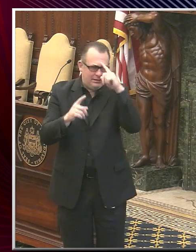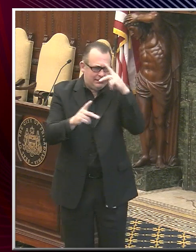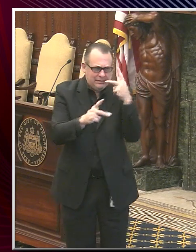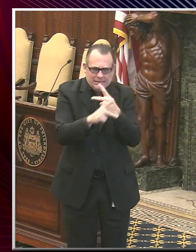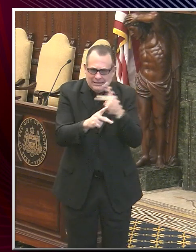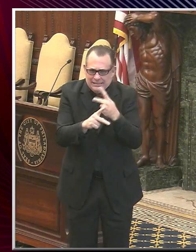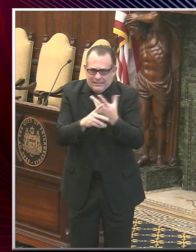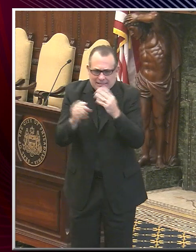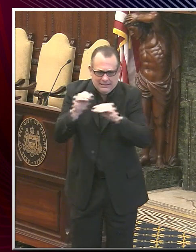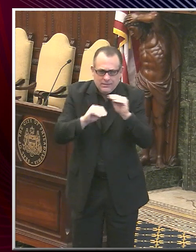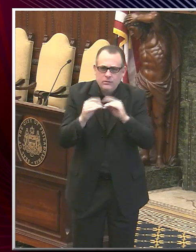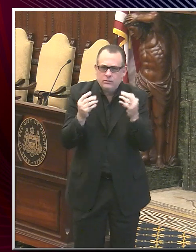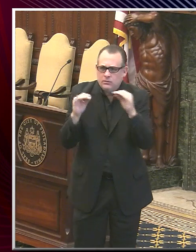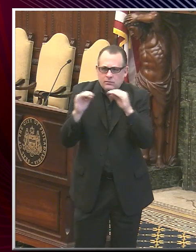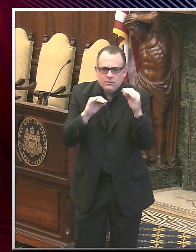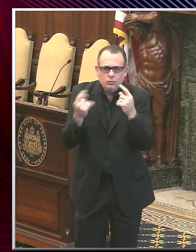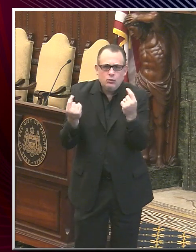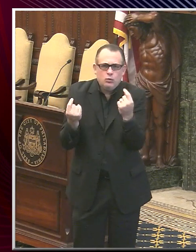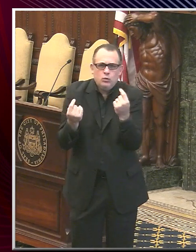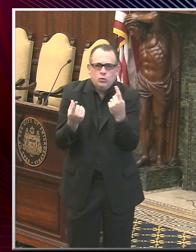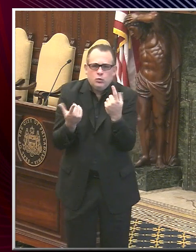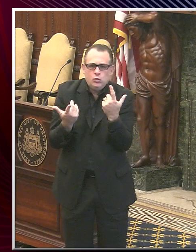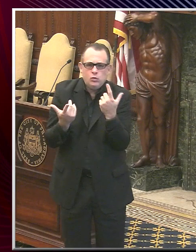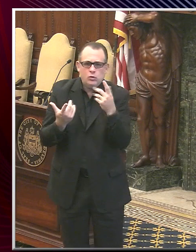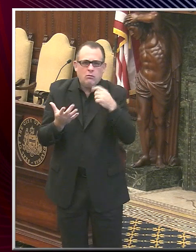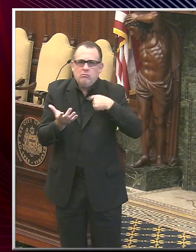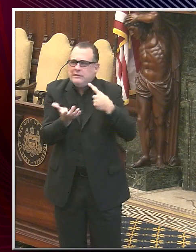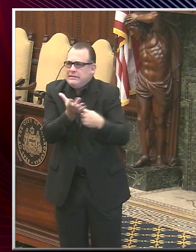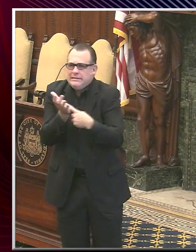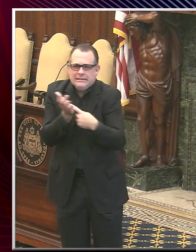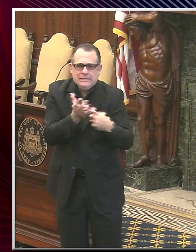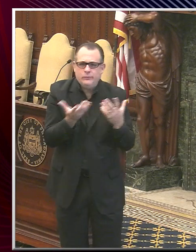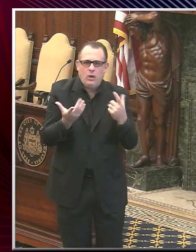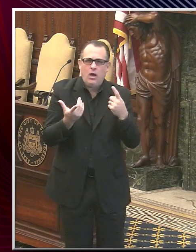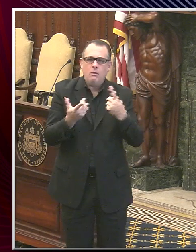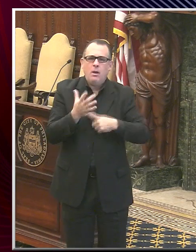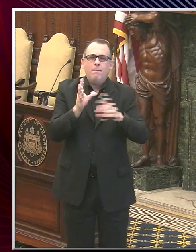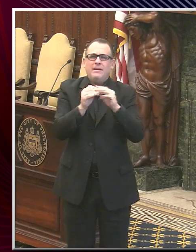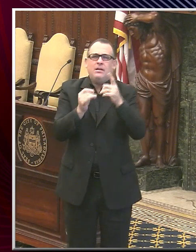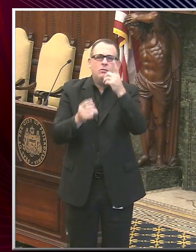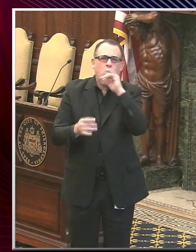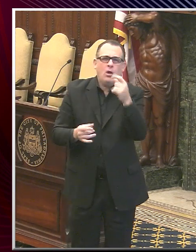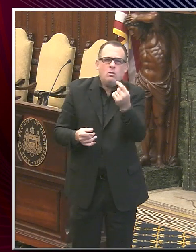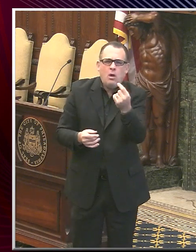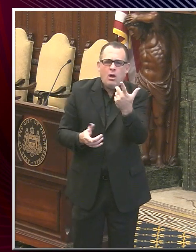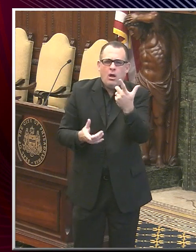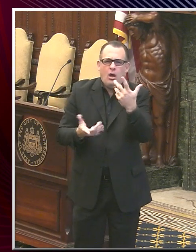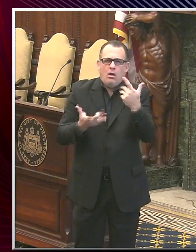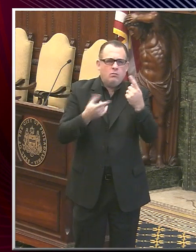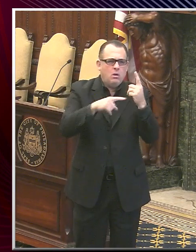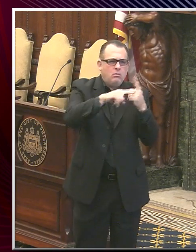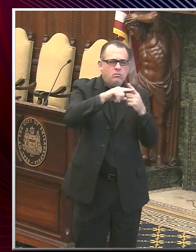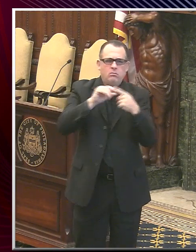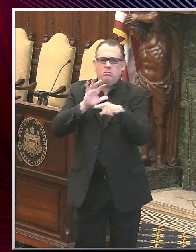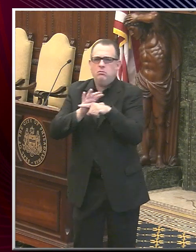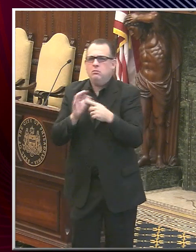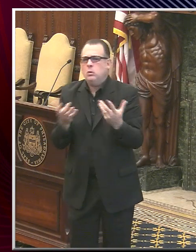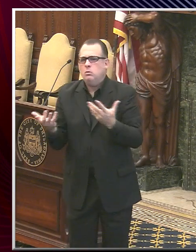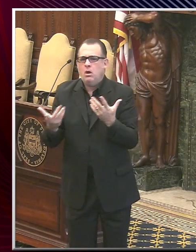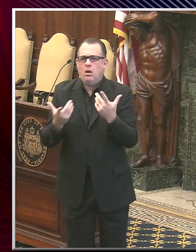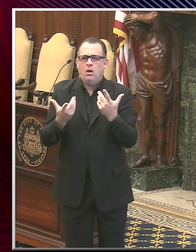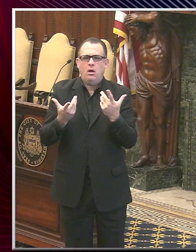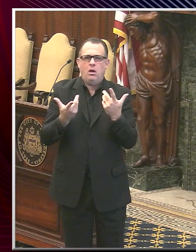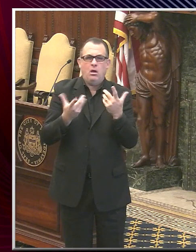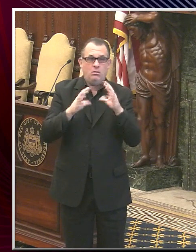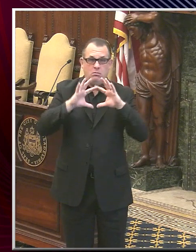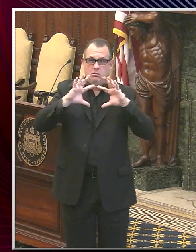things. What were those discussions like, and can you describe both the pros and the cons of what you heard at the table?